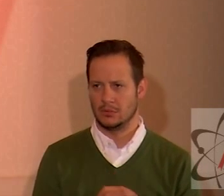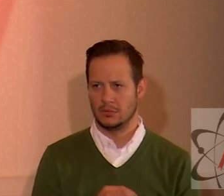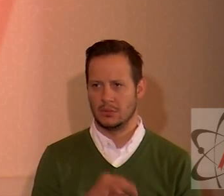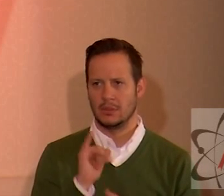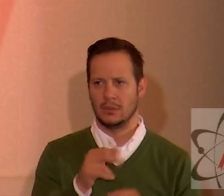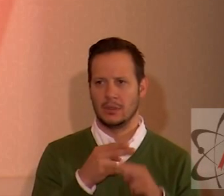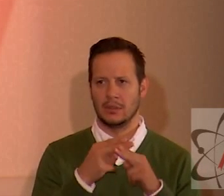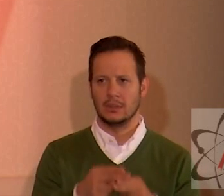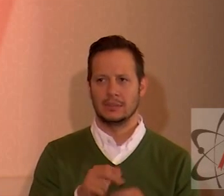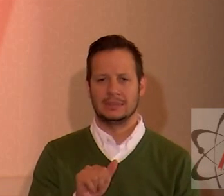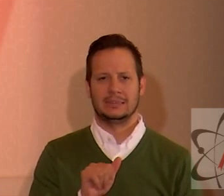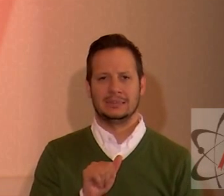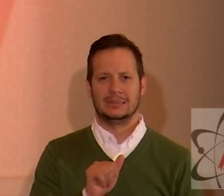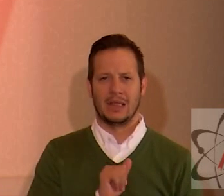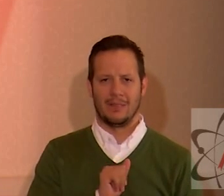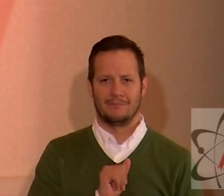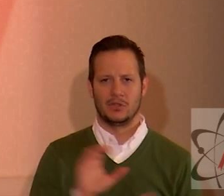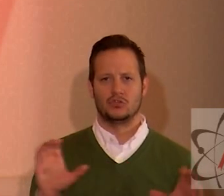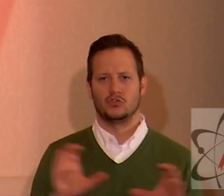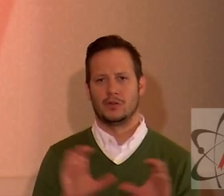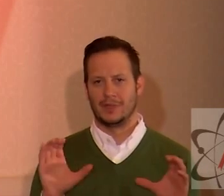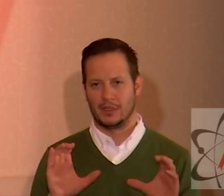as self-certification.